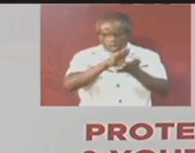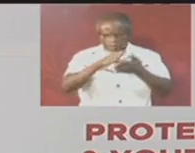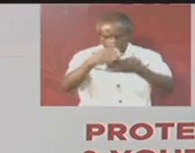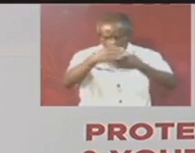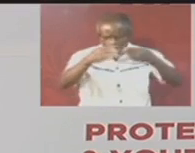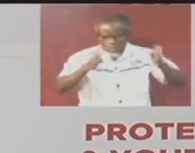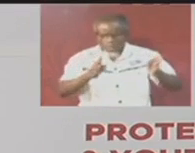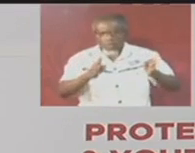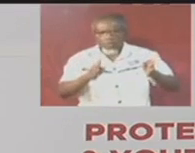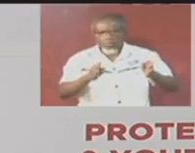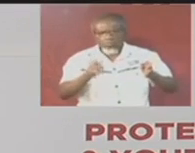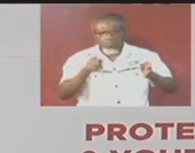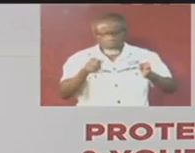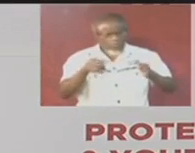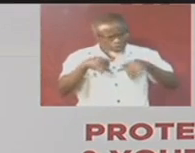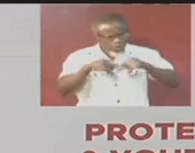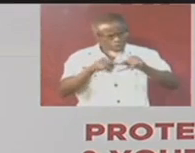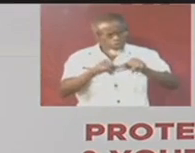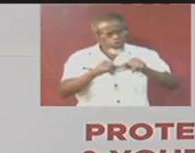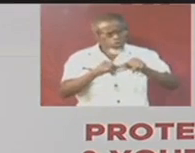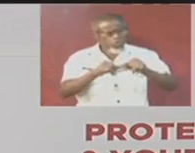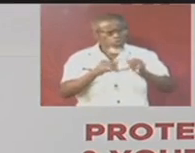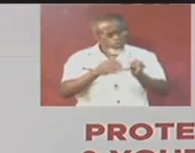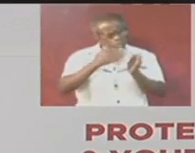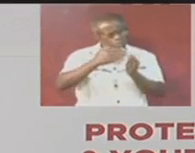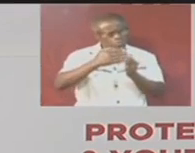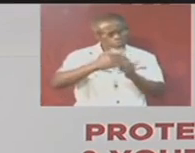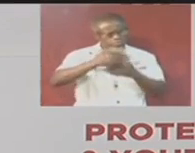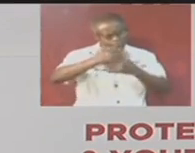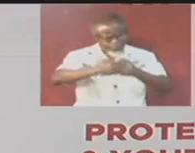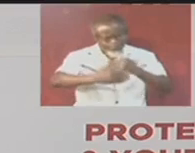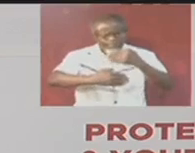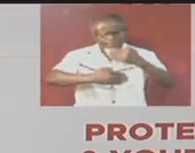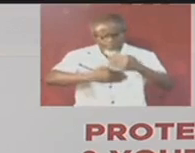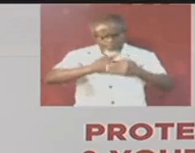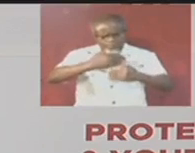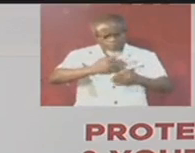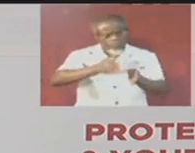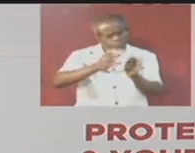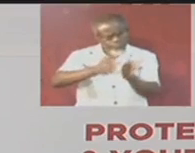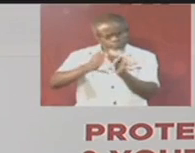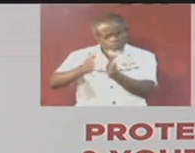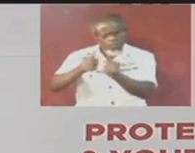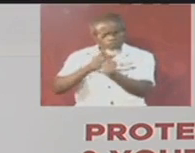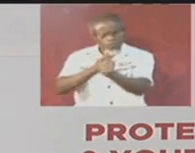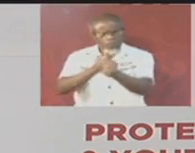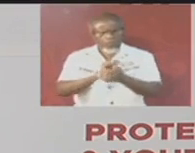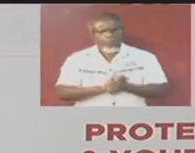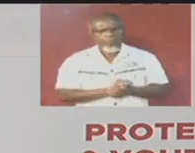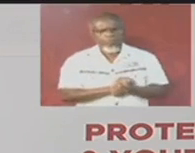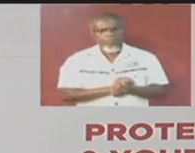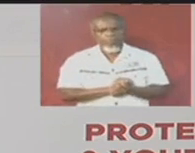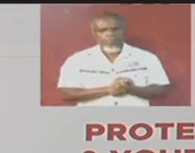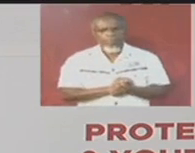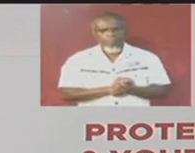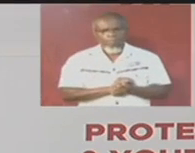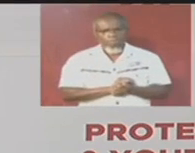Central Block is proceeding as planned. I pay periodic visits. I was there 2 weeks ago.